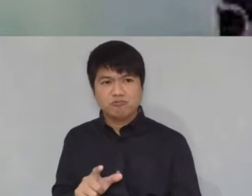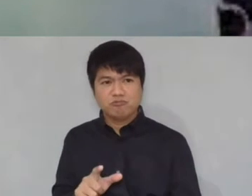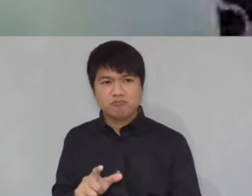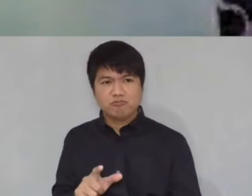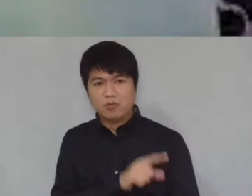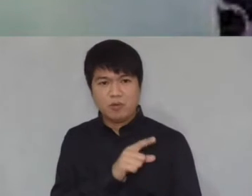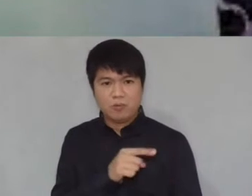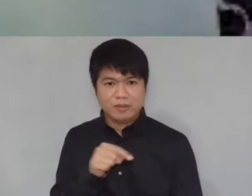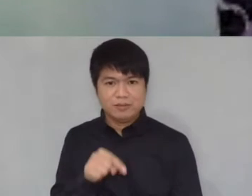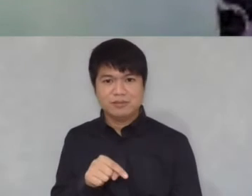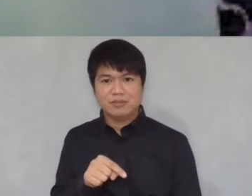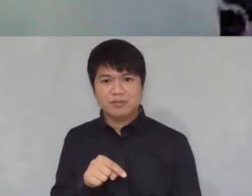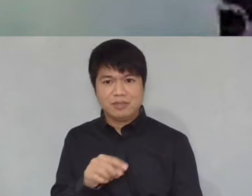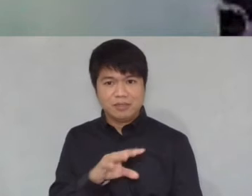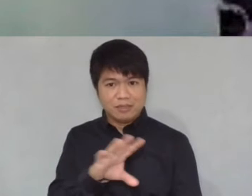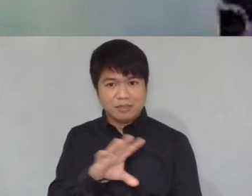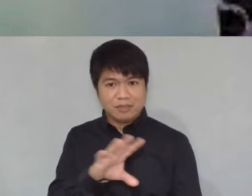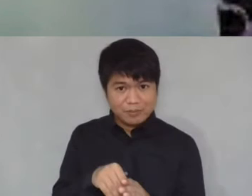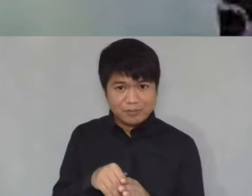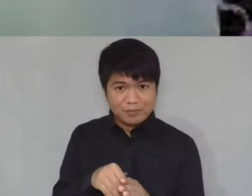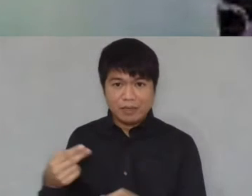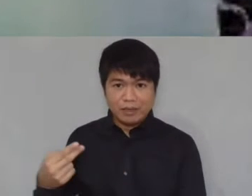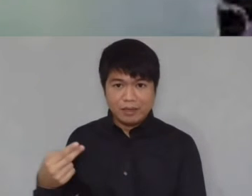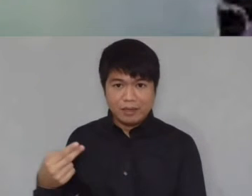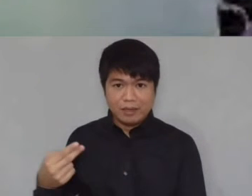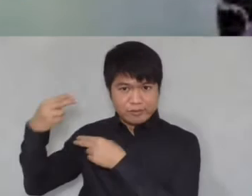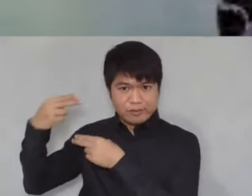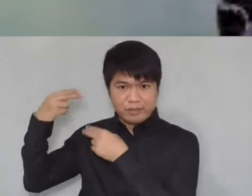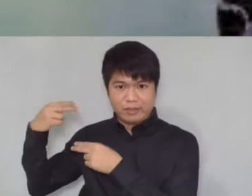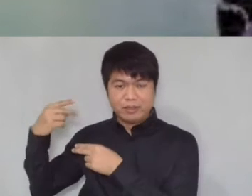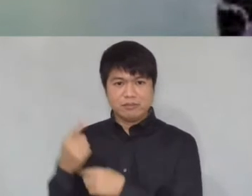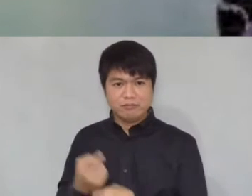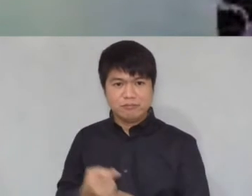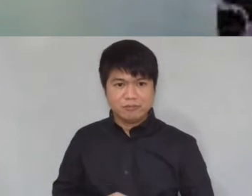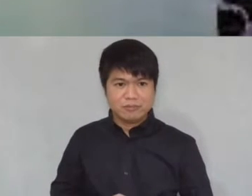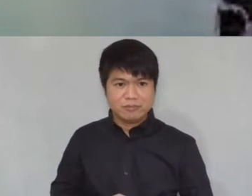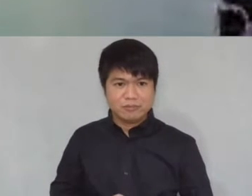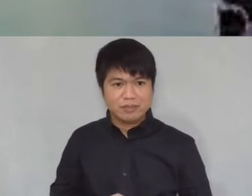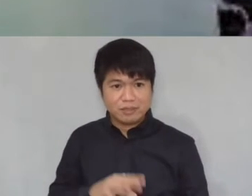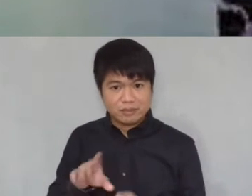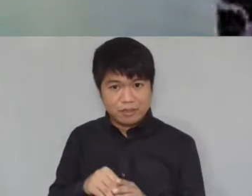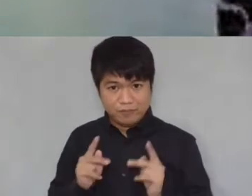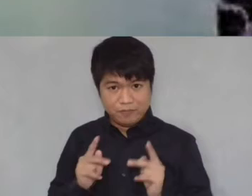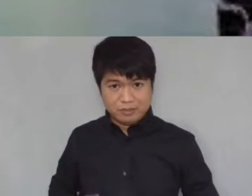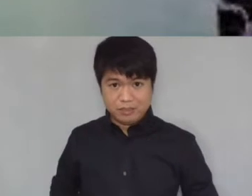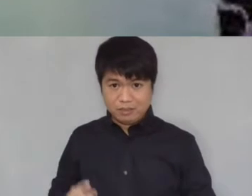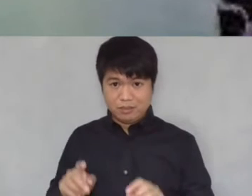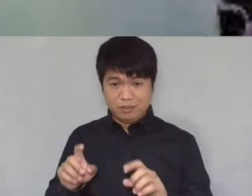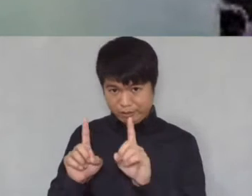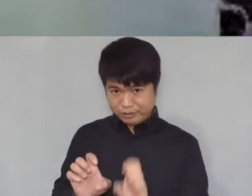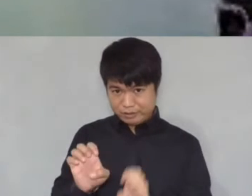it is a long one. It covers history taking, it covers